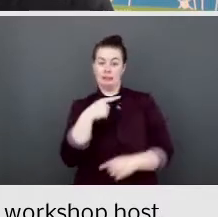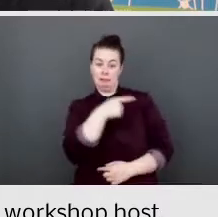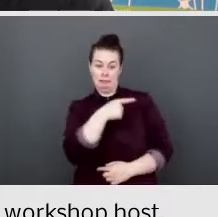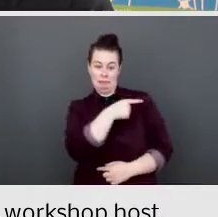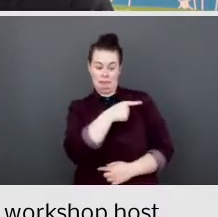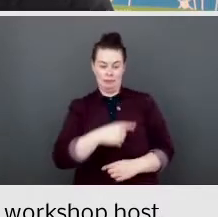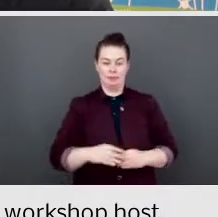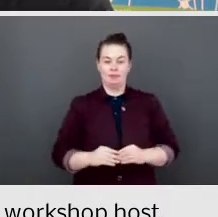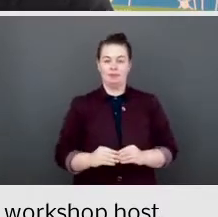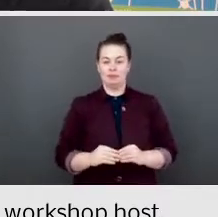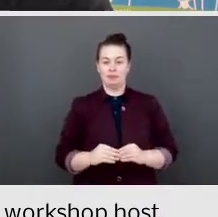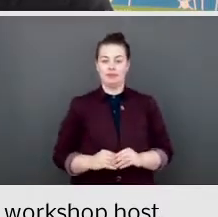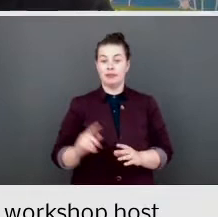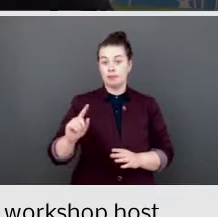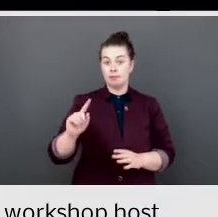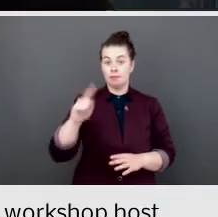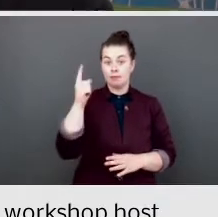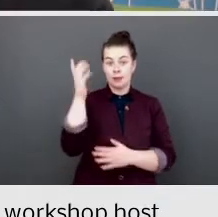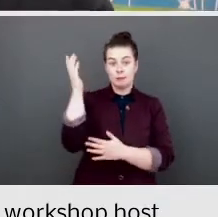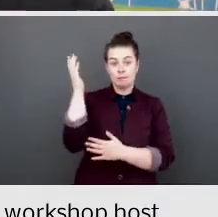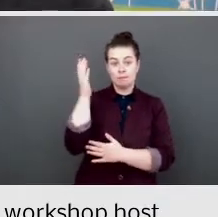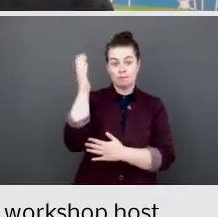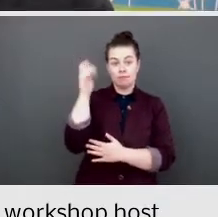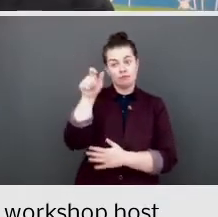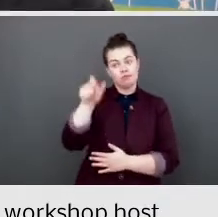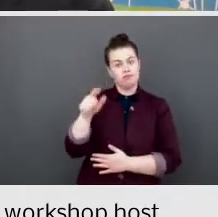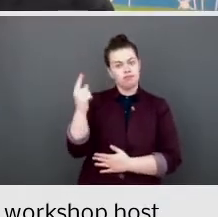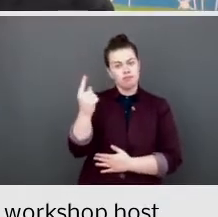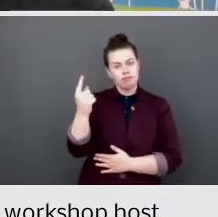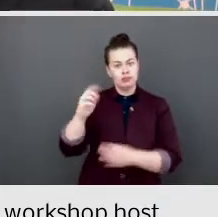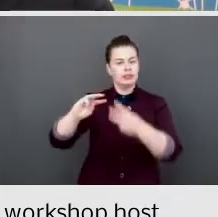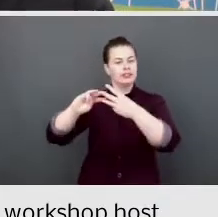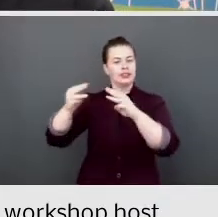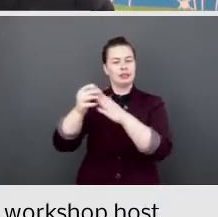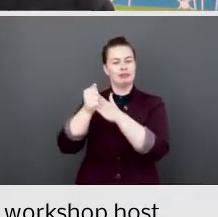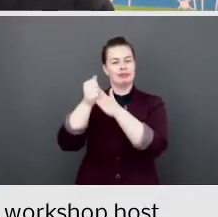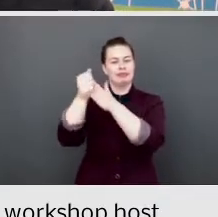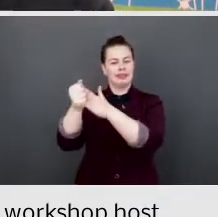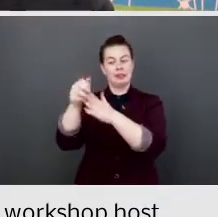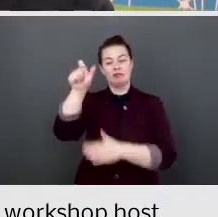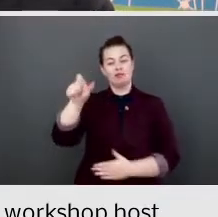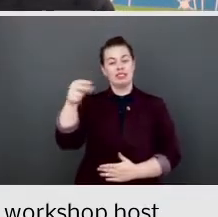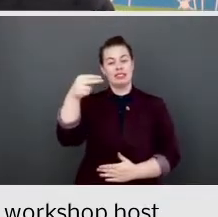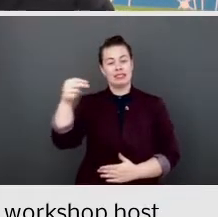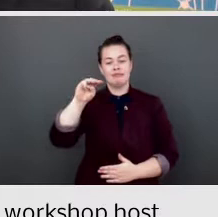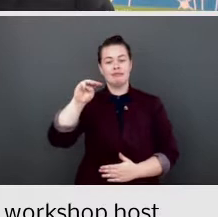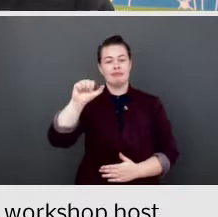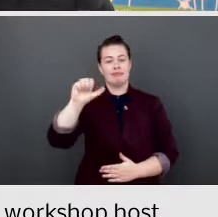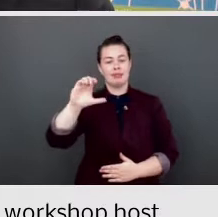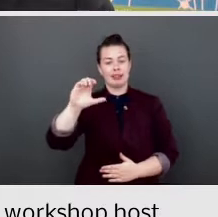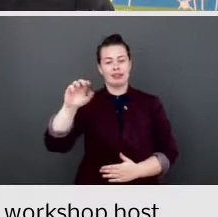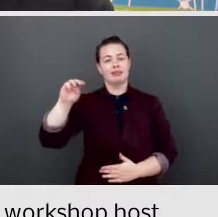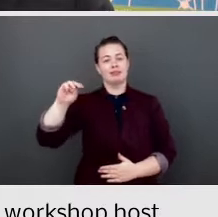it in the description of this video below. The first talk that you will hear today will be provided by SHAPES